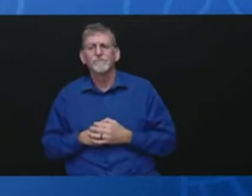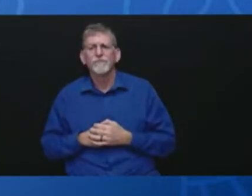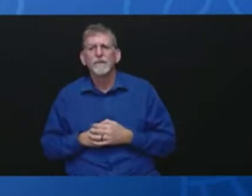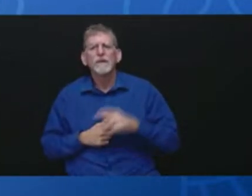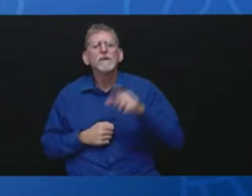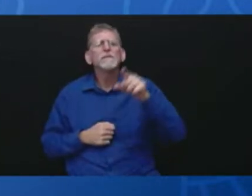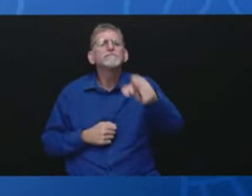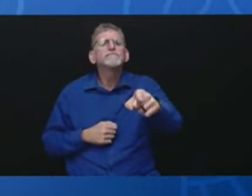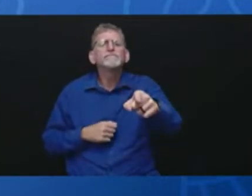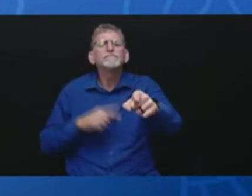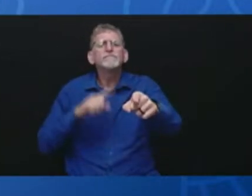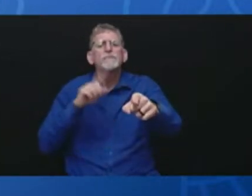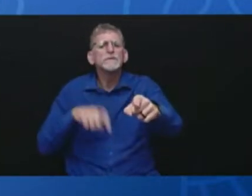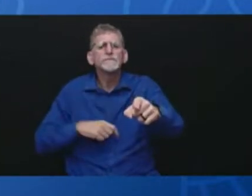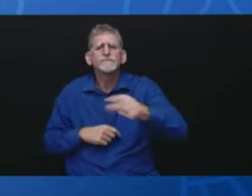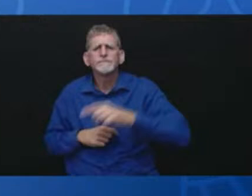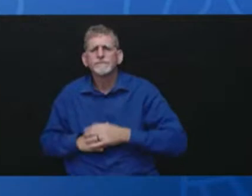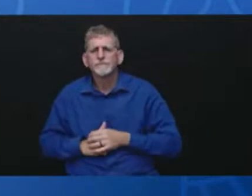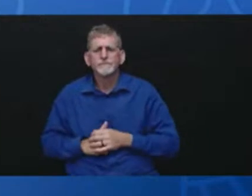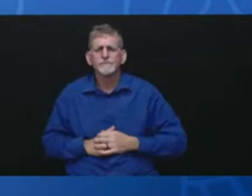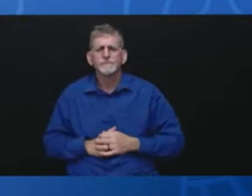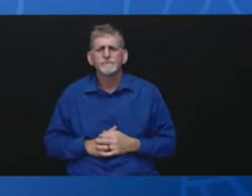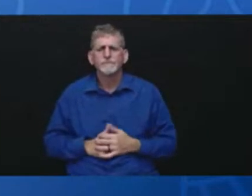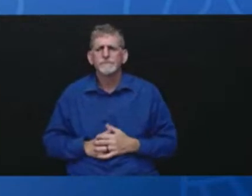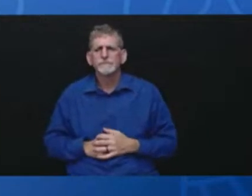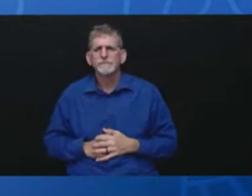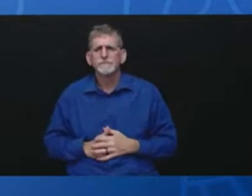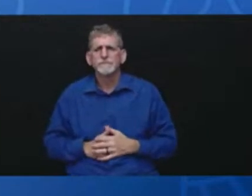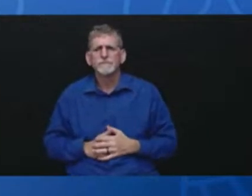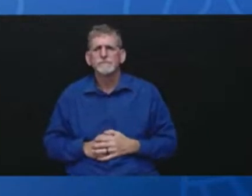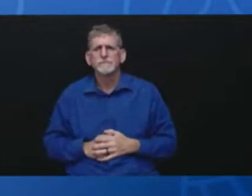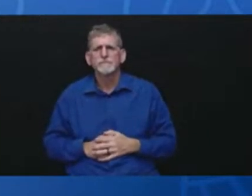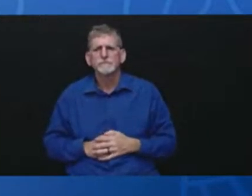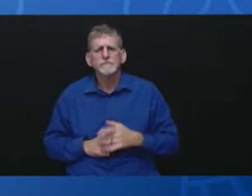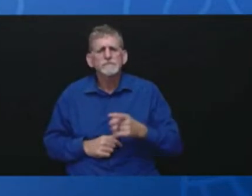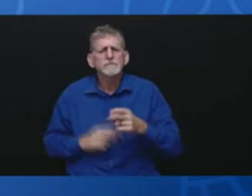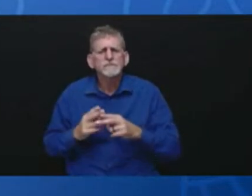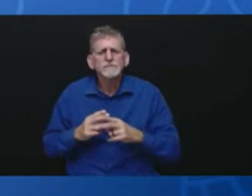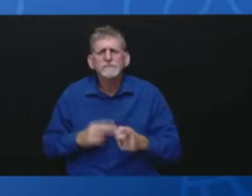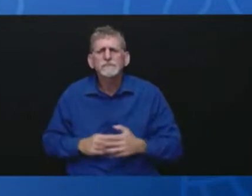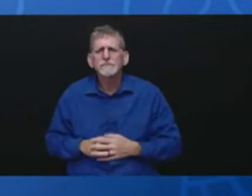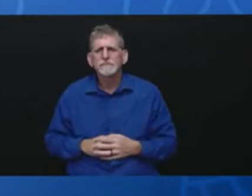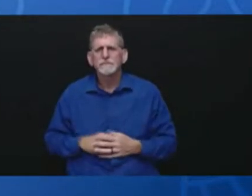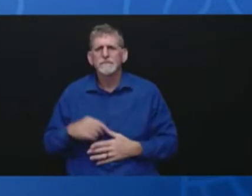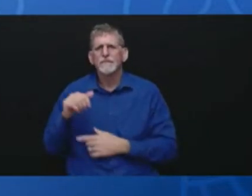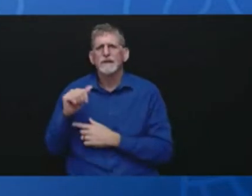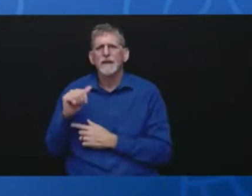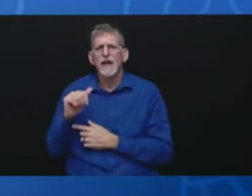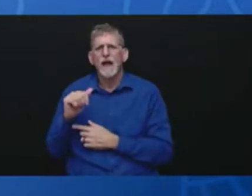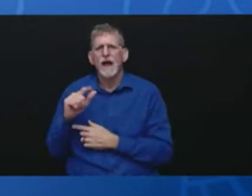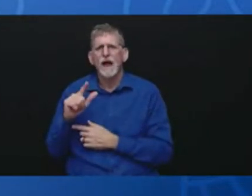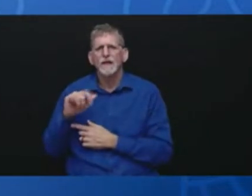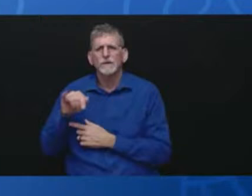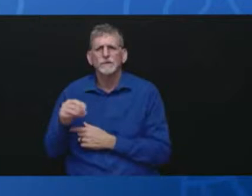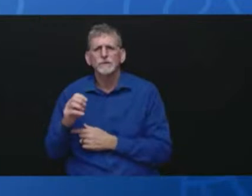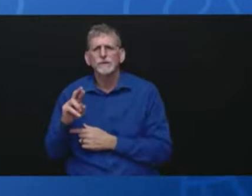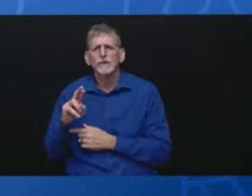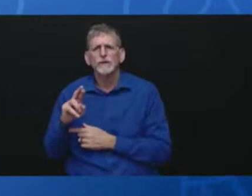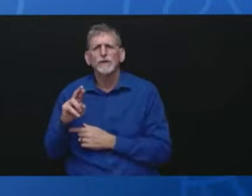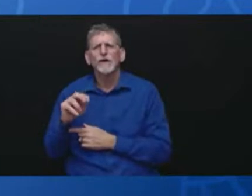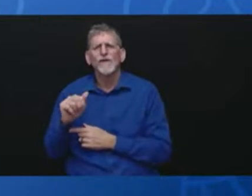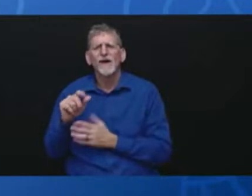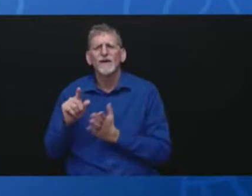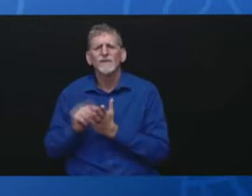couple of questions on Gaza. And you are, sir? Shia Britansi, Al Jazeera English. Terrific. How do you do? All right. Nice to meet you. Reuters